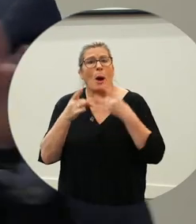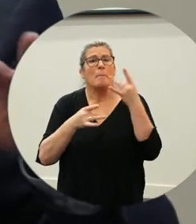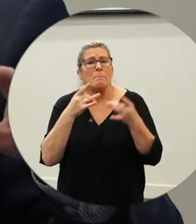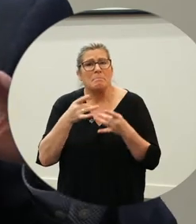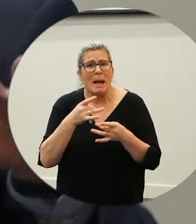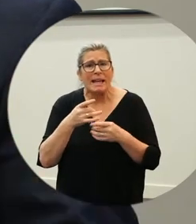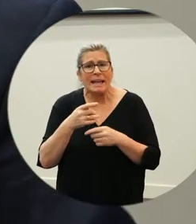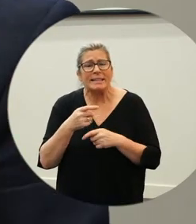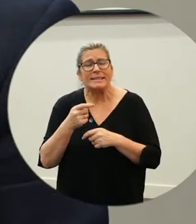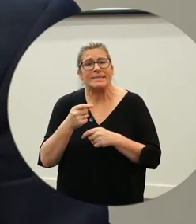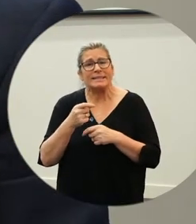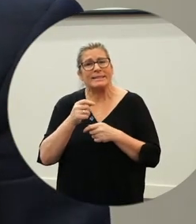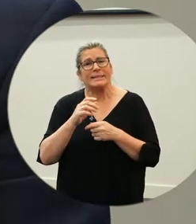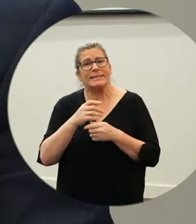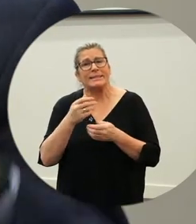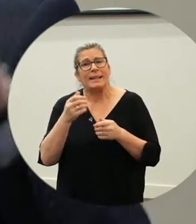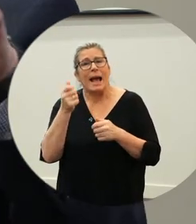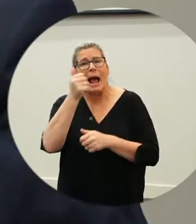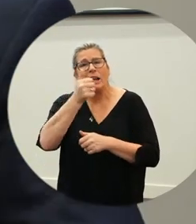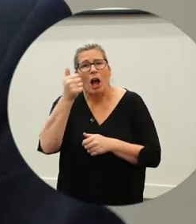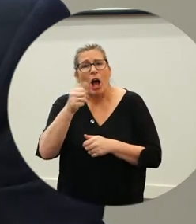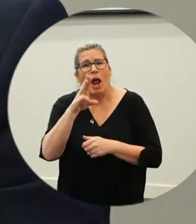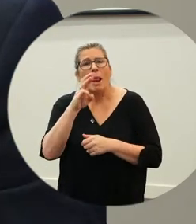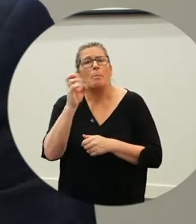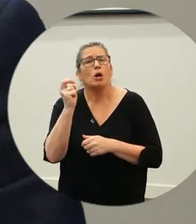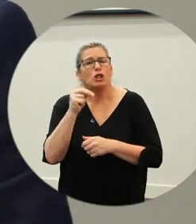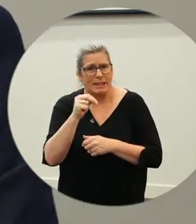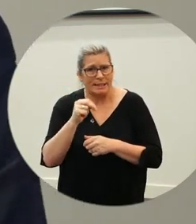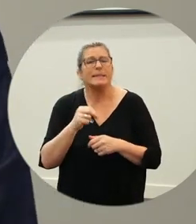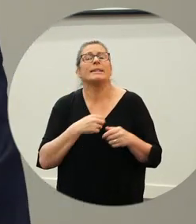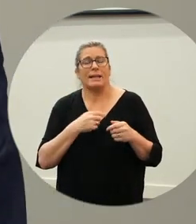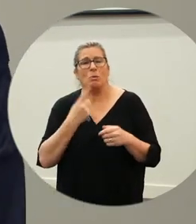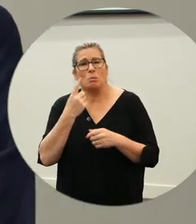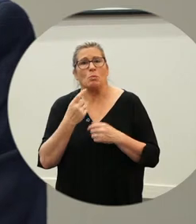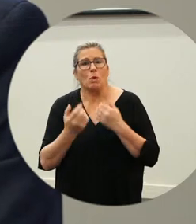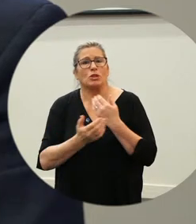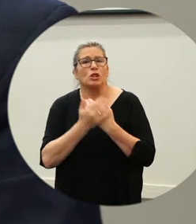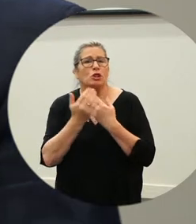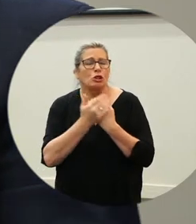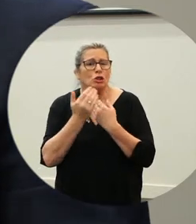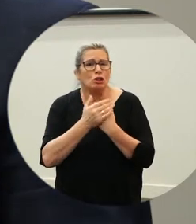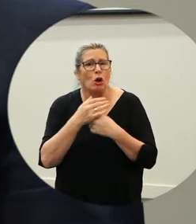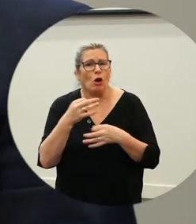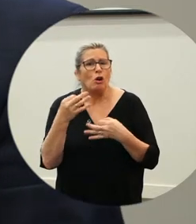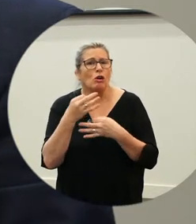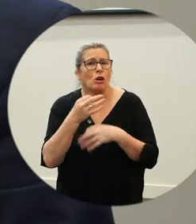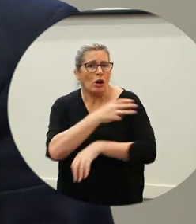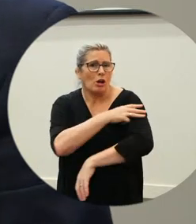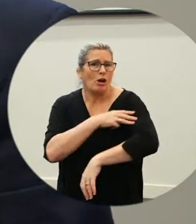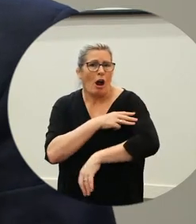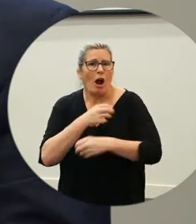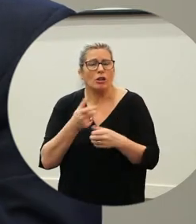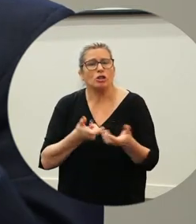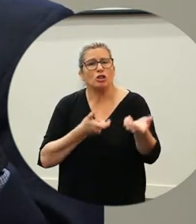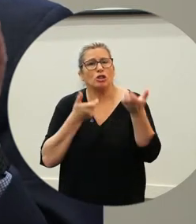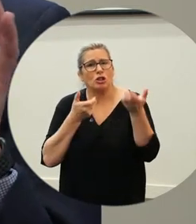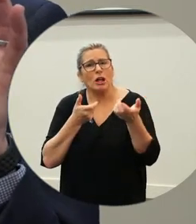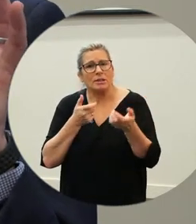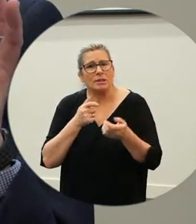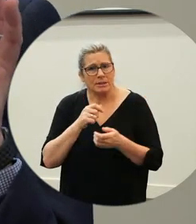an industrial scale. And there was a young guard shot on Christmas Eve, 1925, in an ambush.